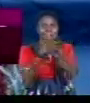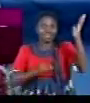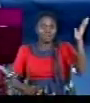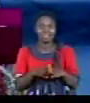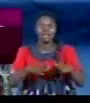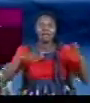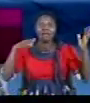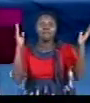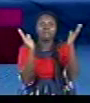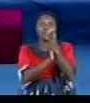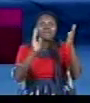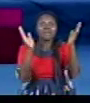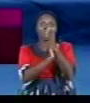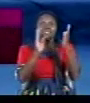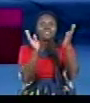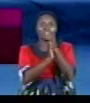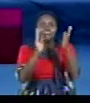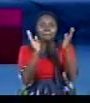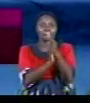Praise the Lord.